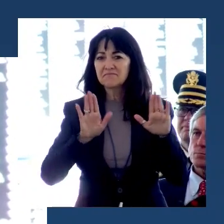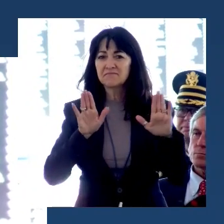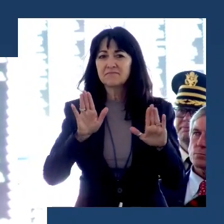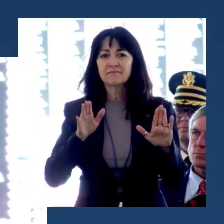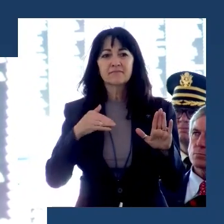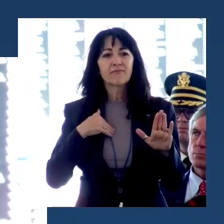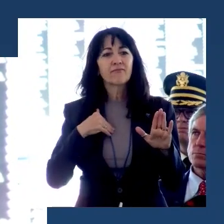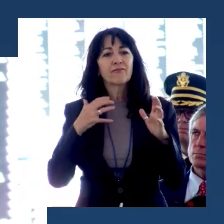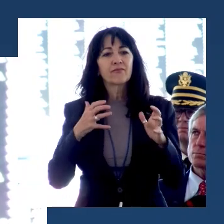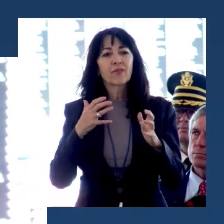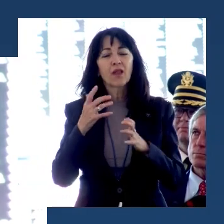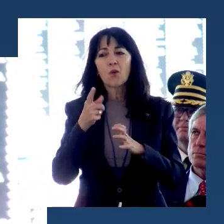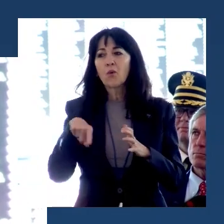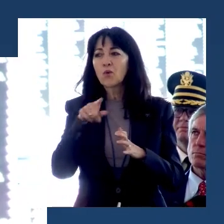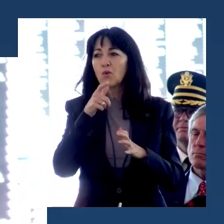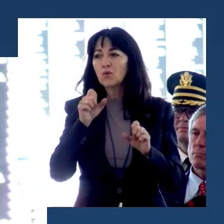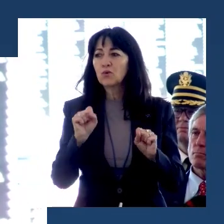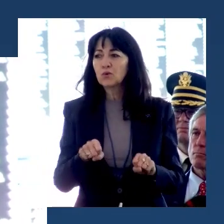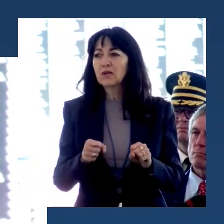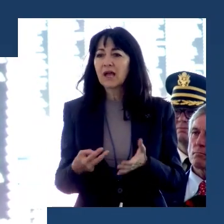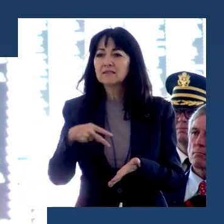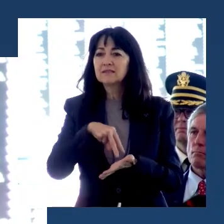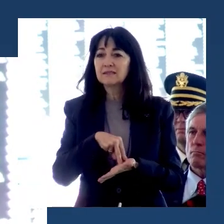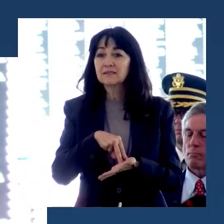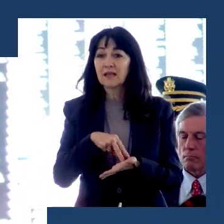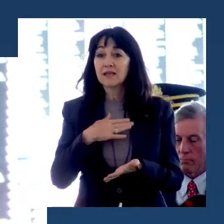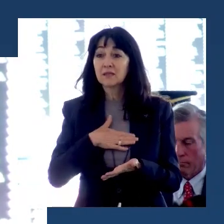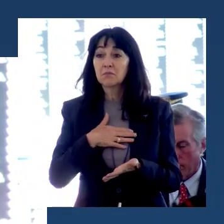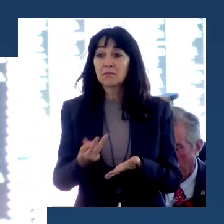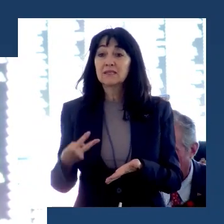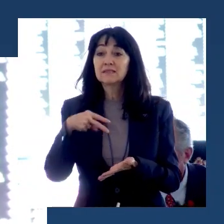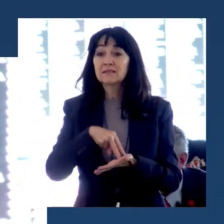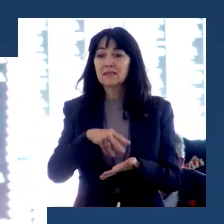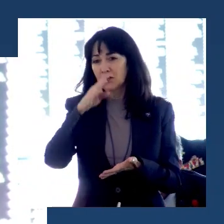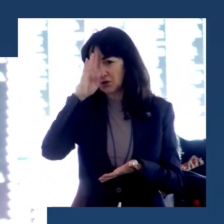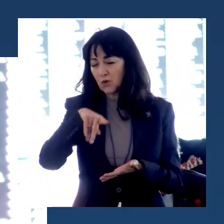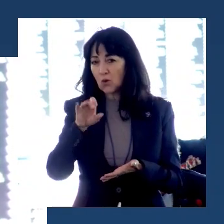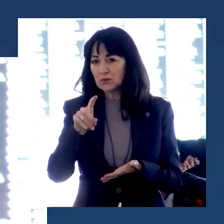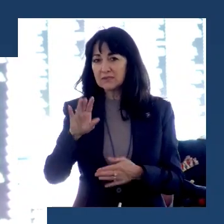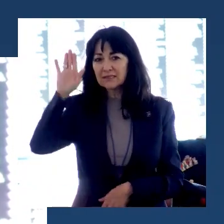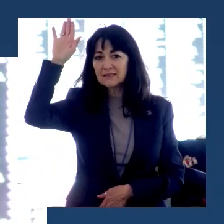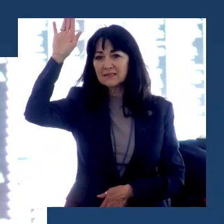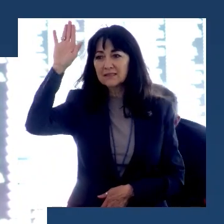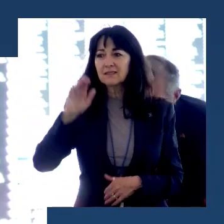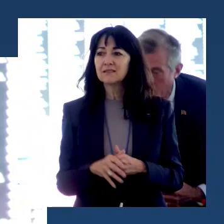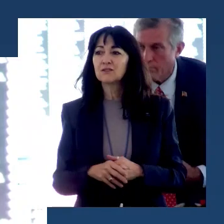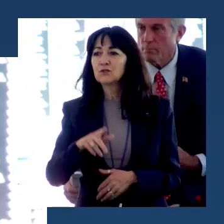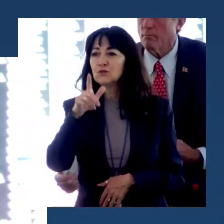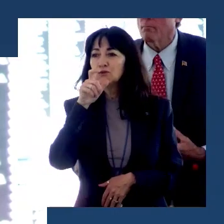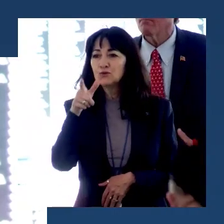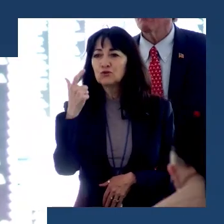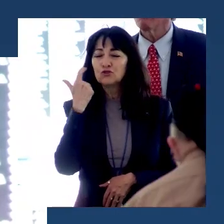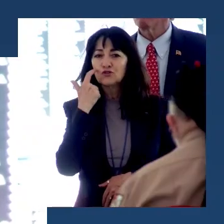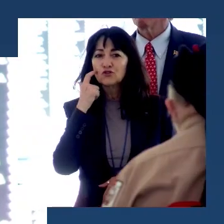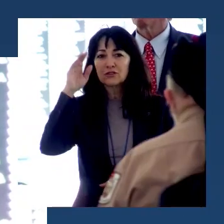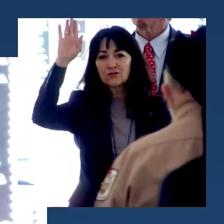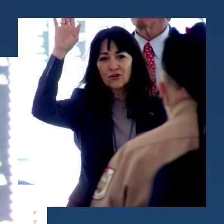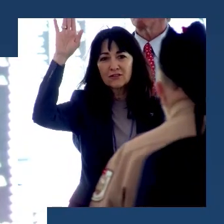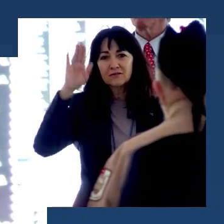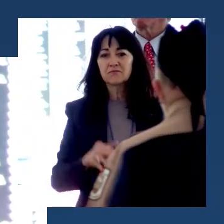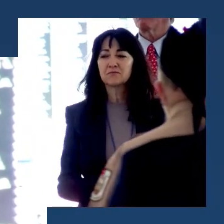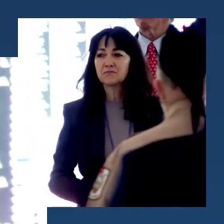of you able to stand. There, you just raise your hand. I want you to stand. Those of you who just raise your hand.